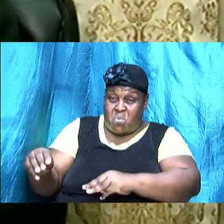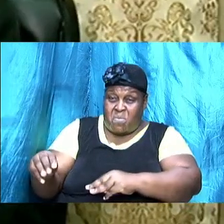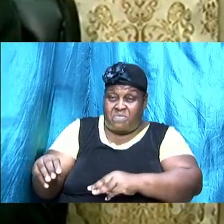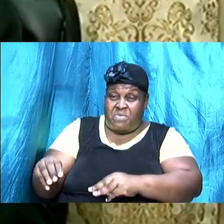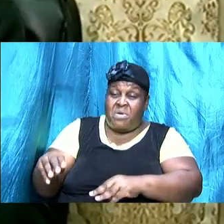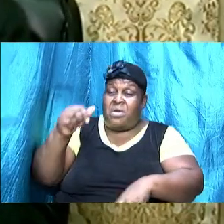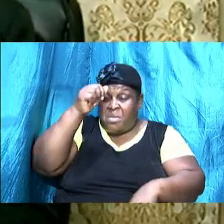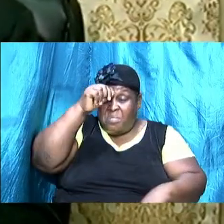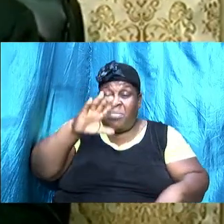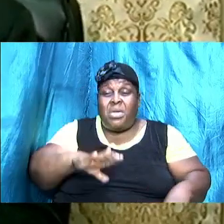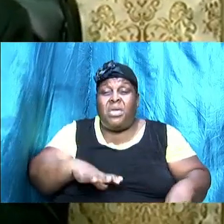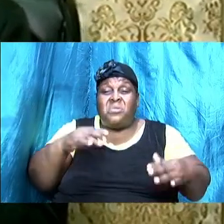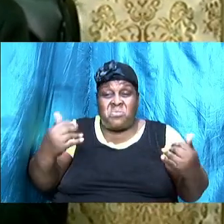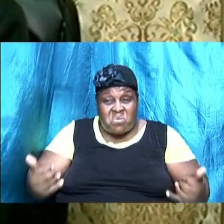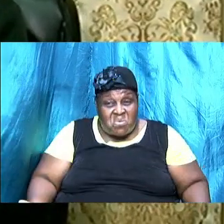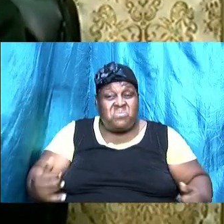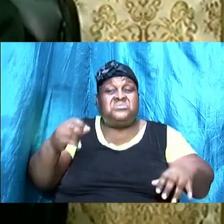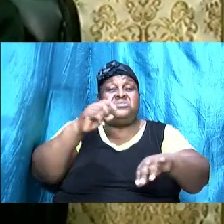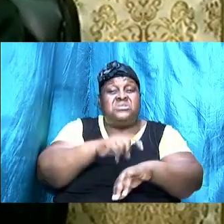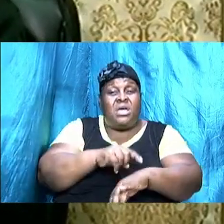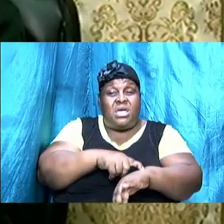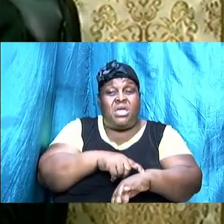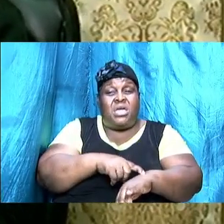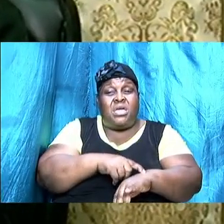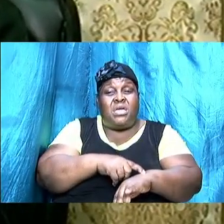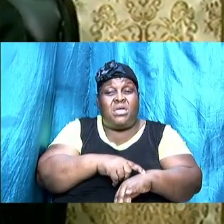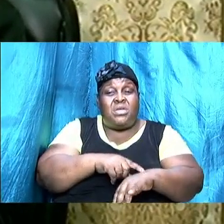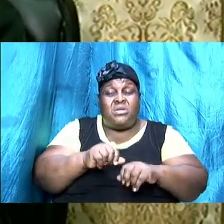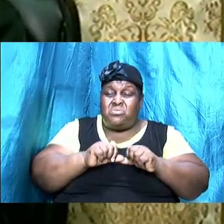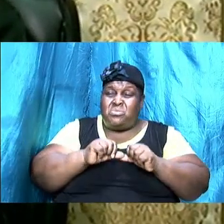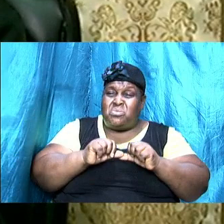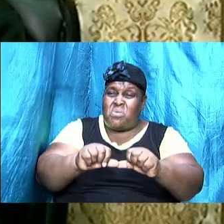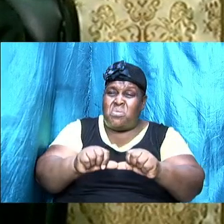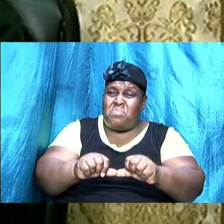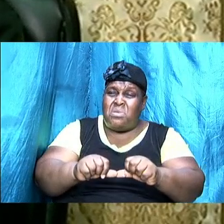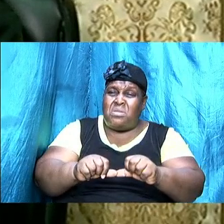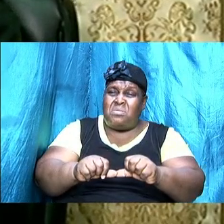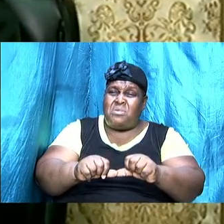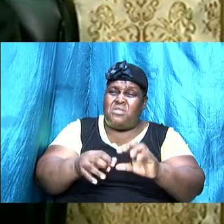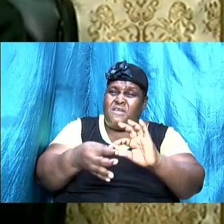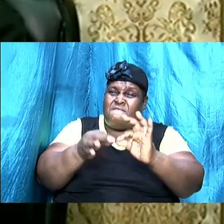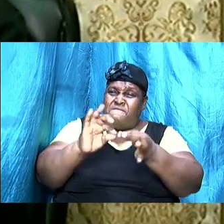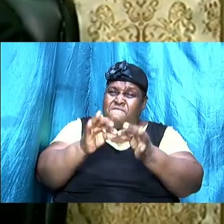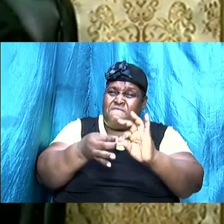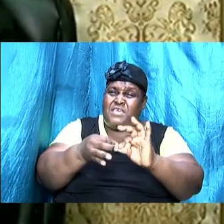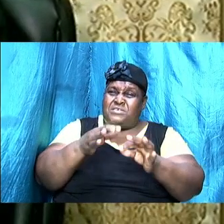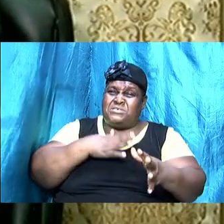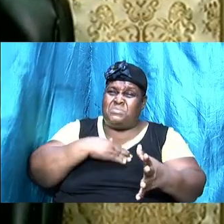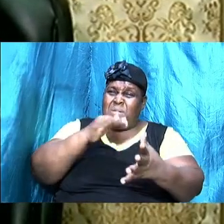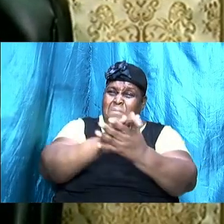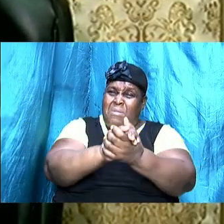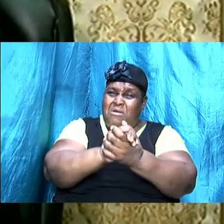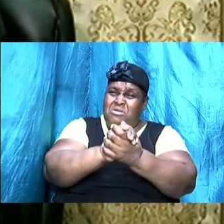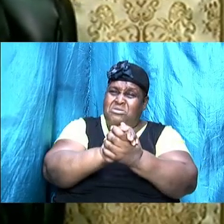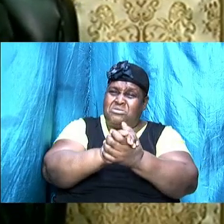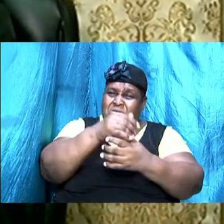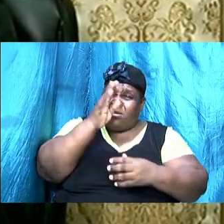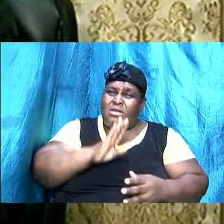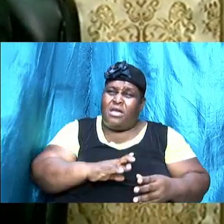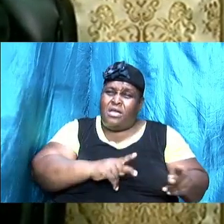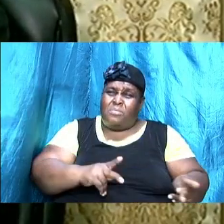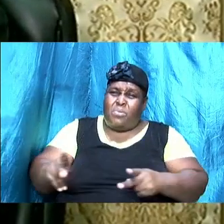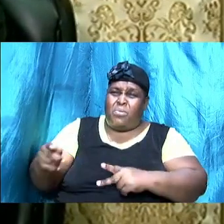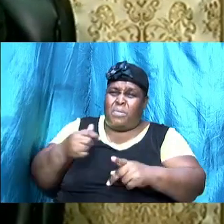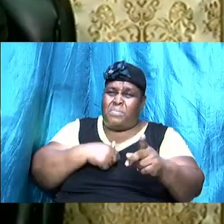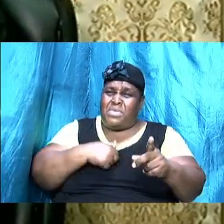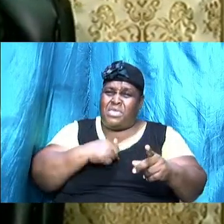Men, now is the time to determine that I am going to fix this thing that God put me in charge of. Because